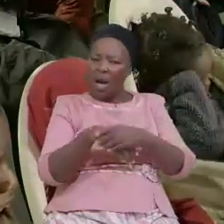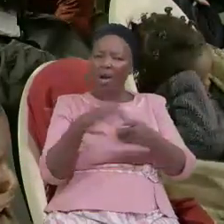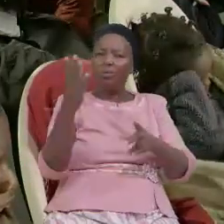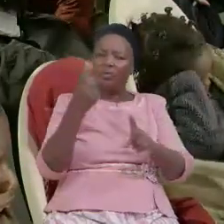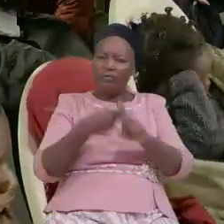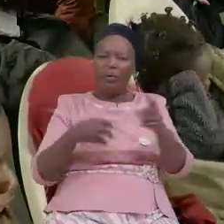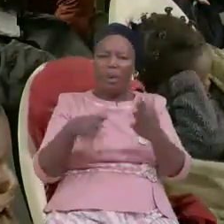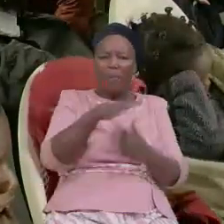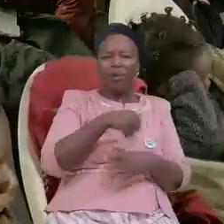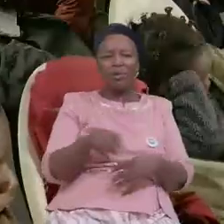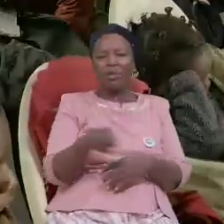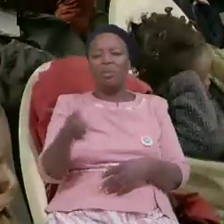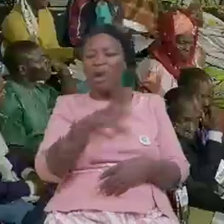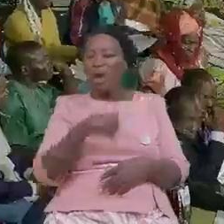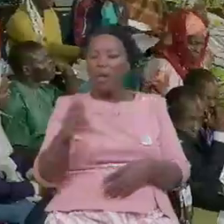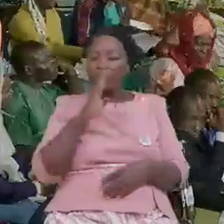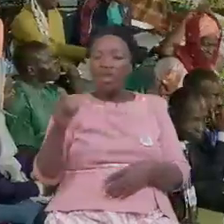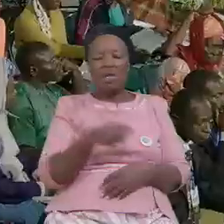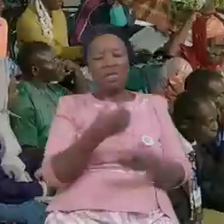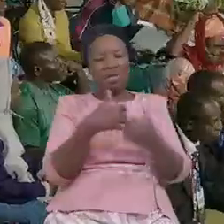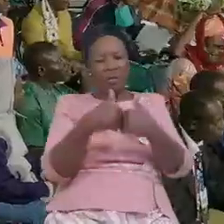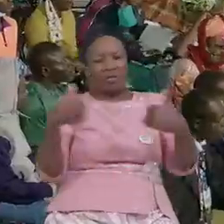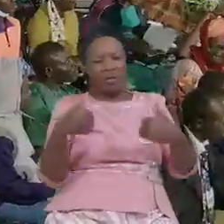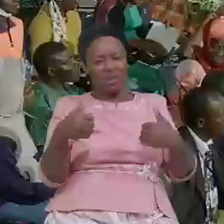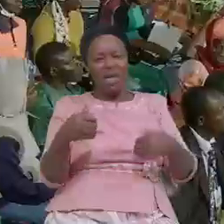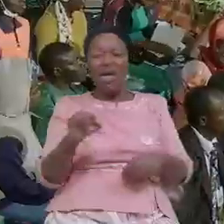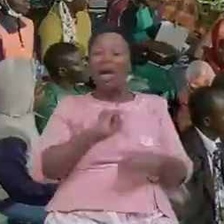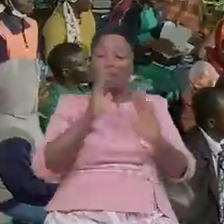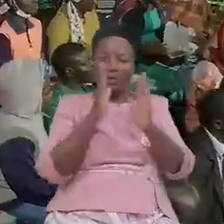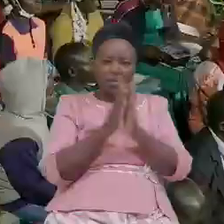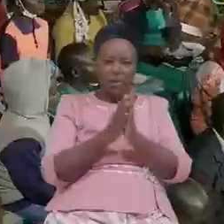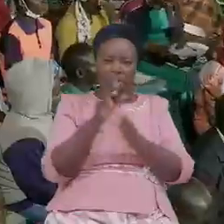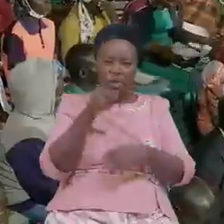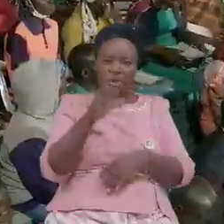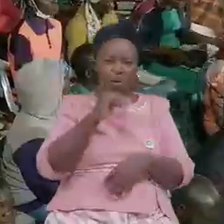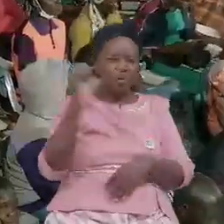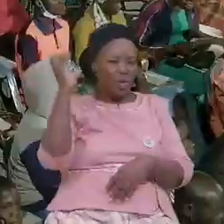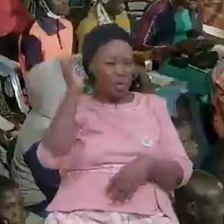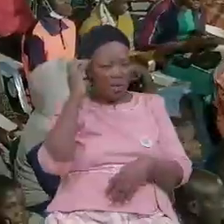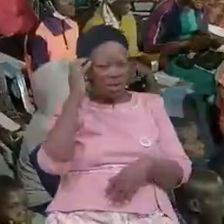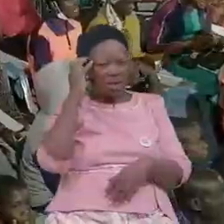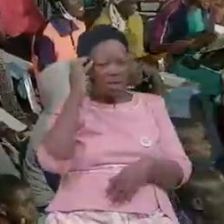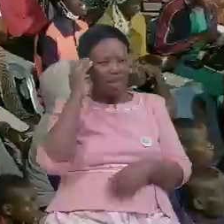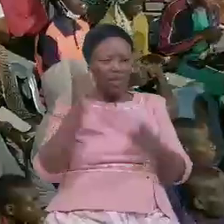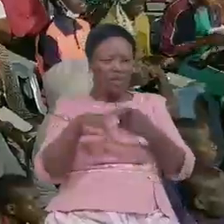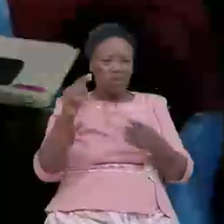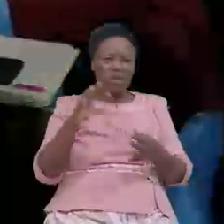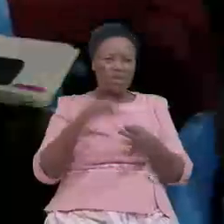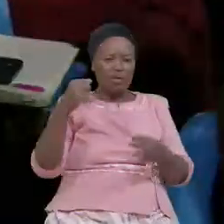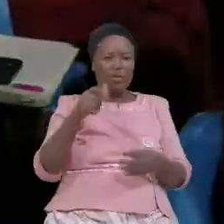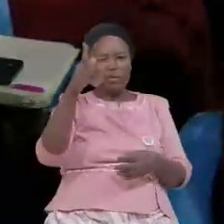among them and be ye separate. I pray you will listen to the Spirit of